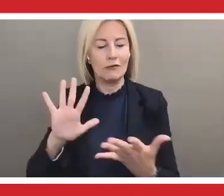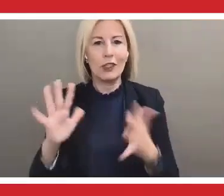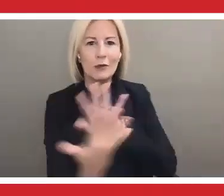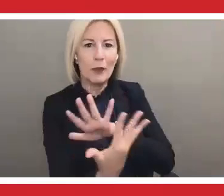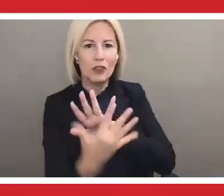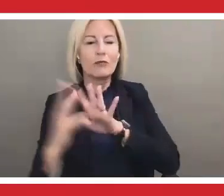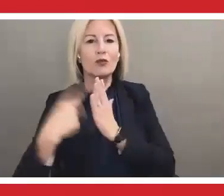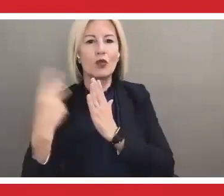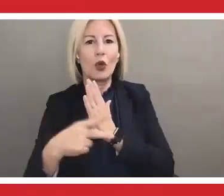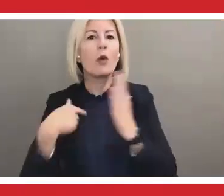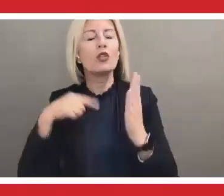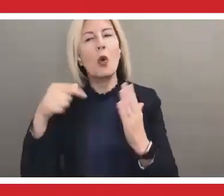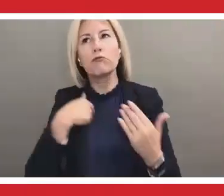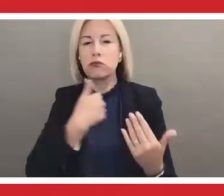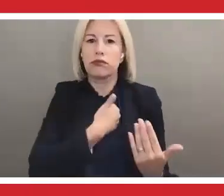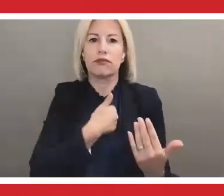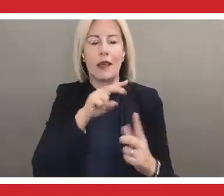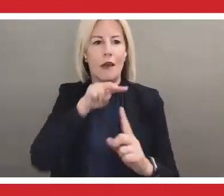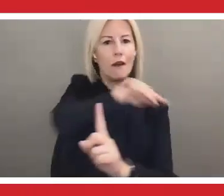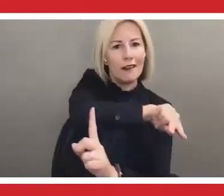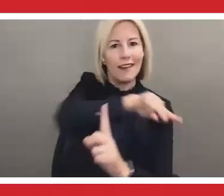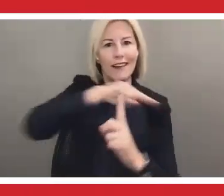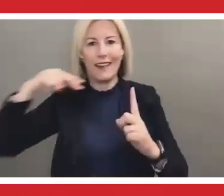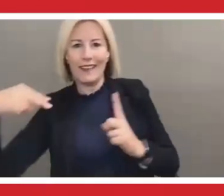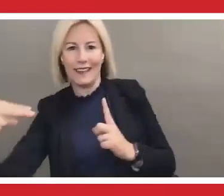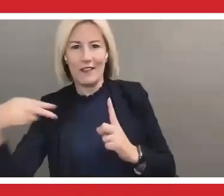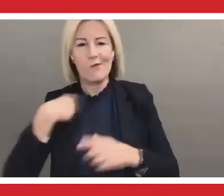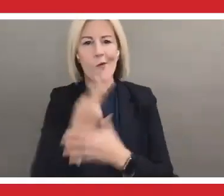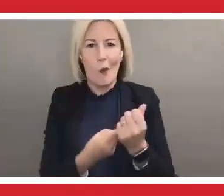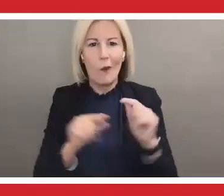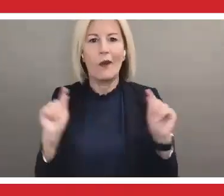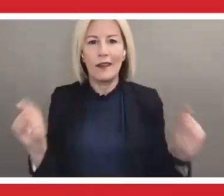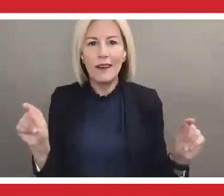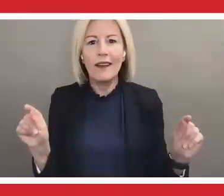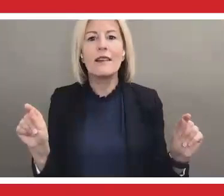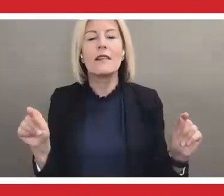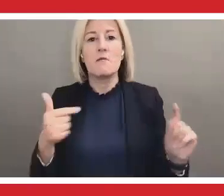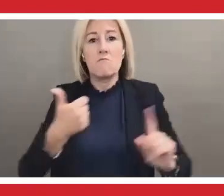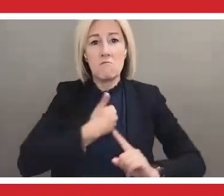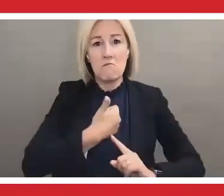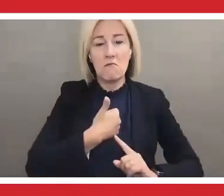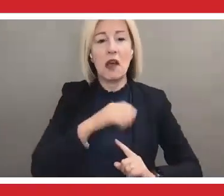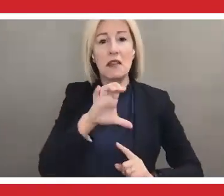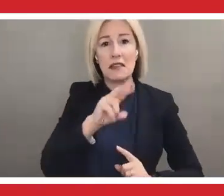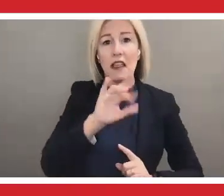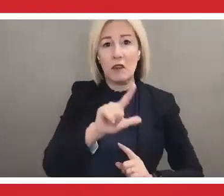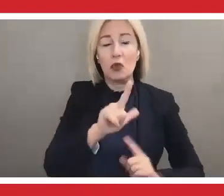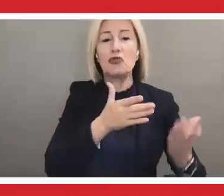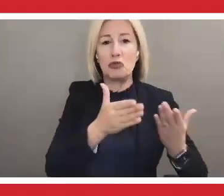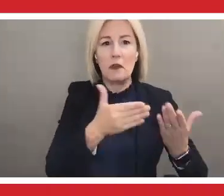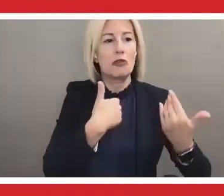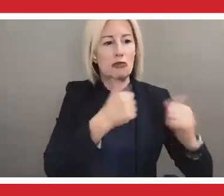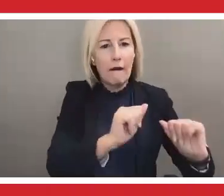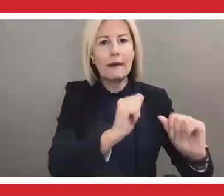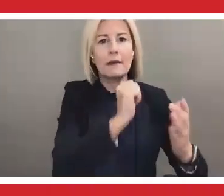looked at this from both sides of the window, sort of thing, from being a civil servant trying to bring about change in how we